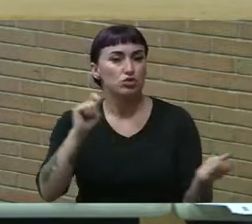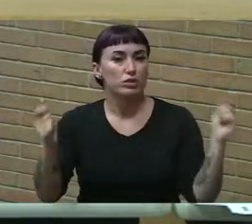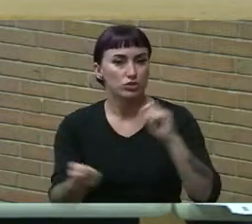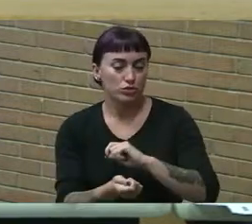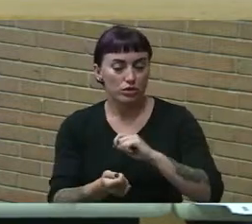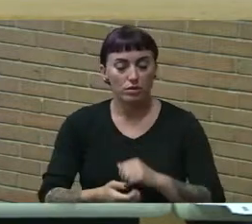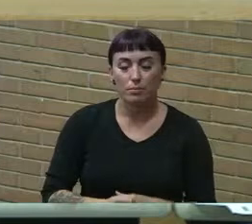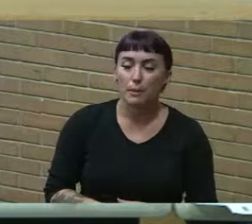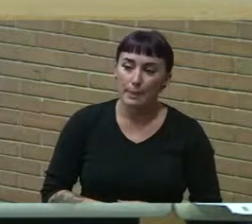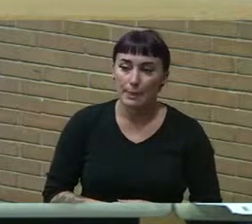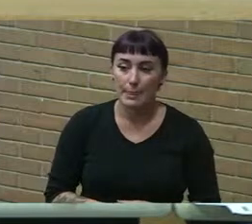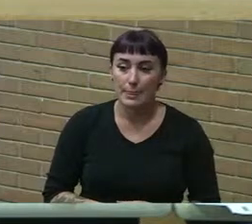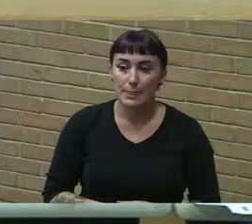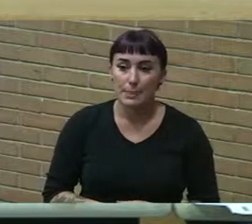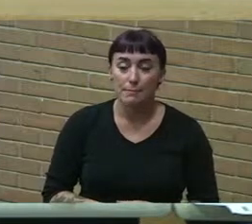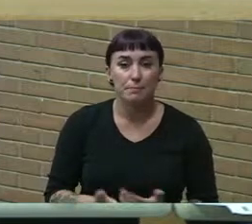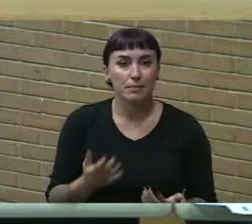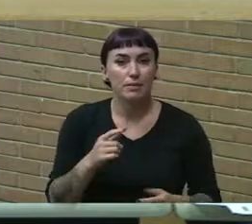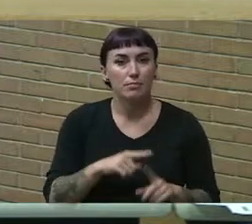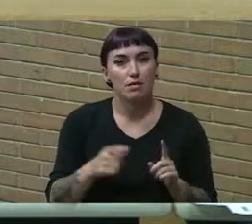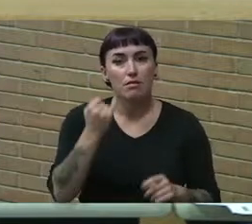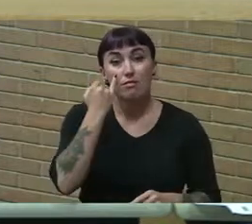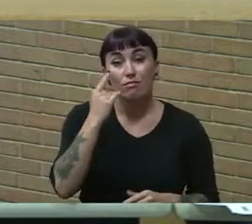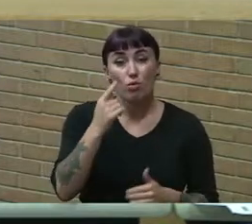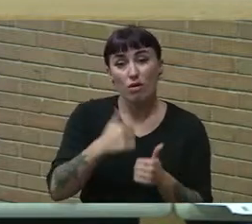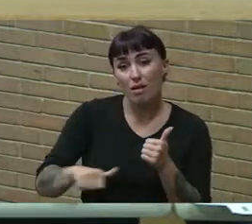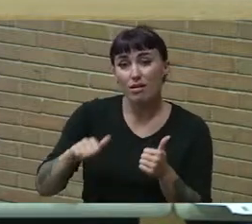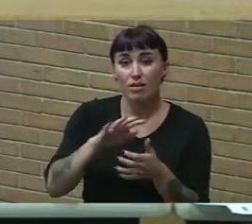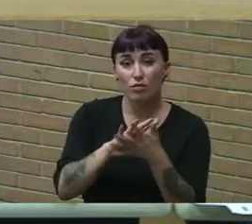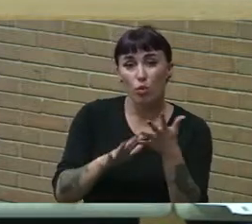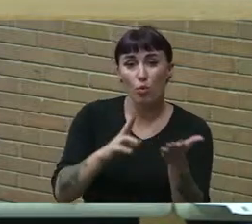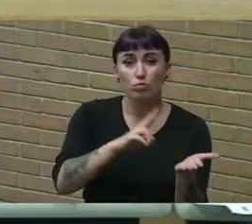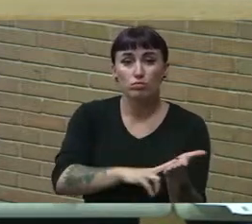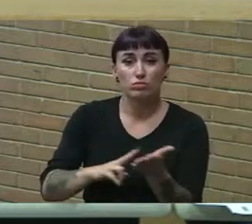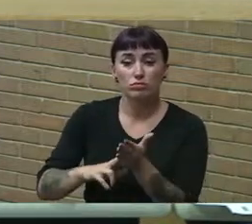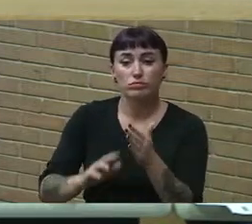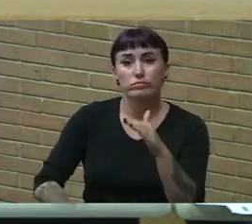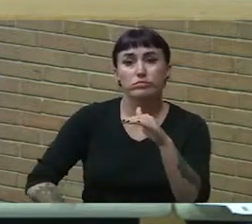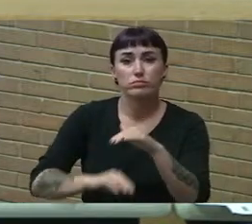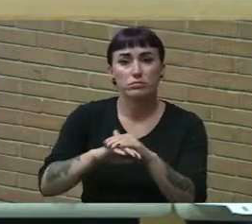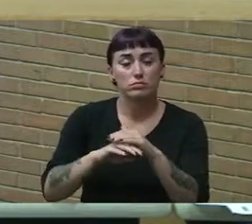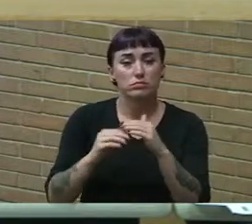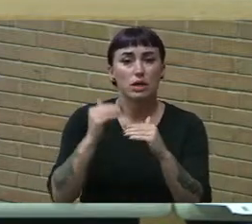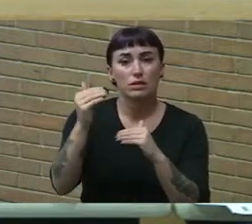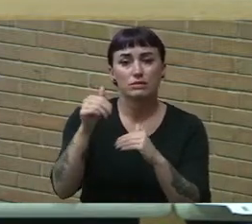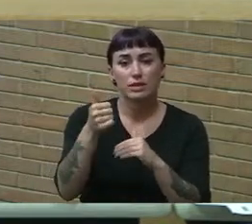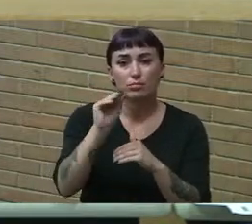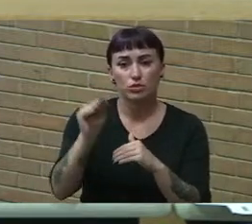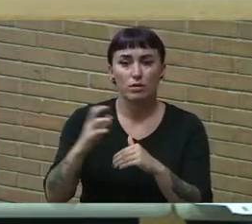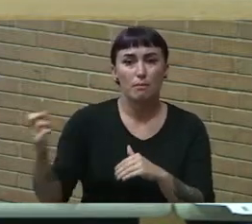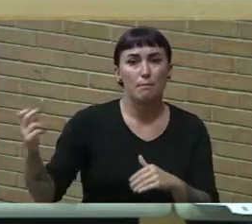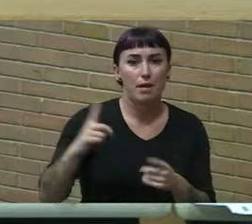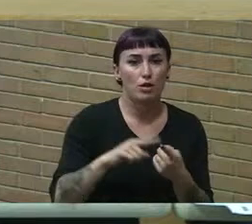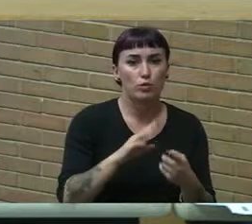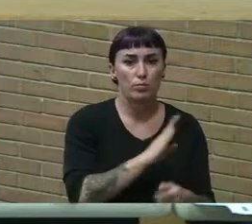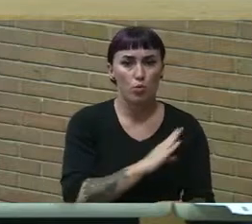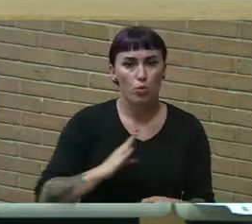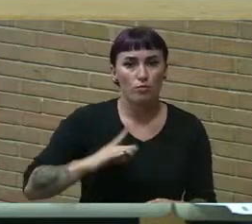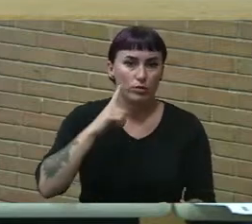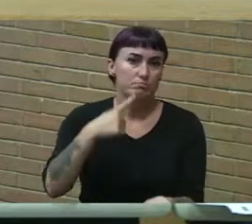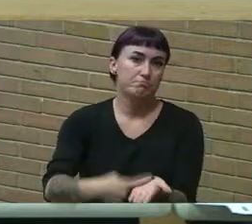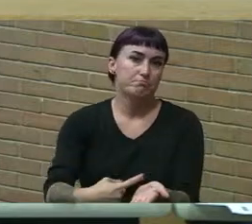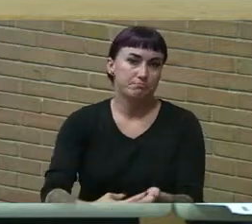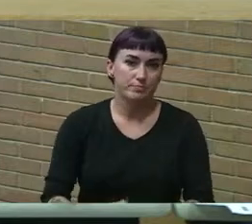changes, but if for any of those contracts they exceed 10%, it'll have to come back to the board.